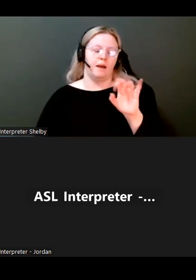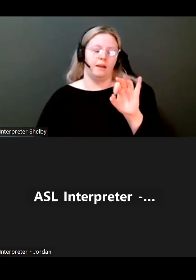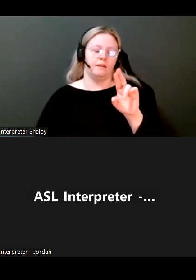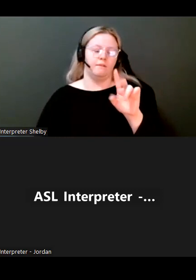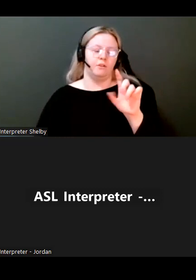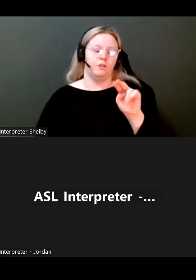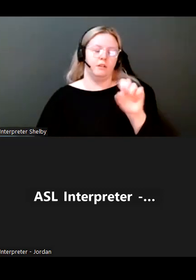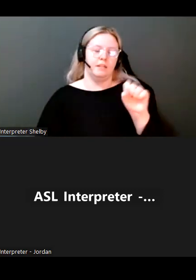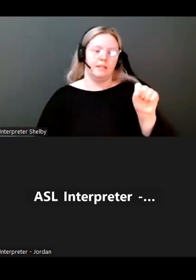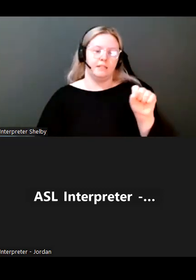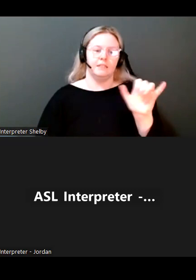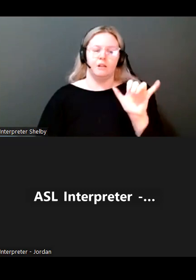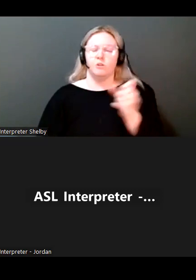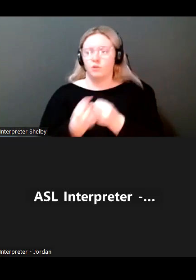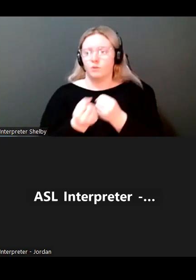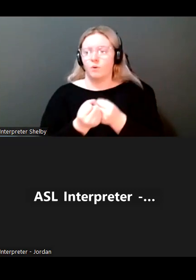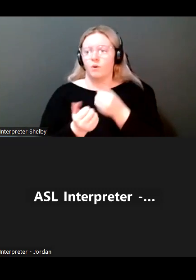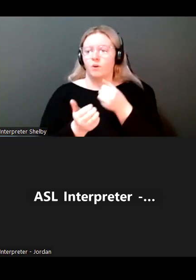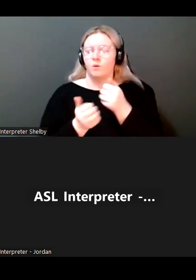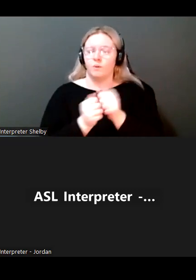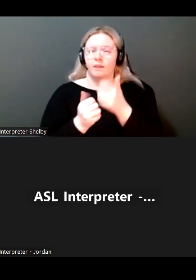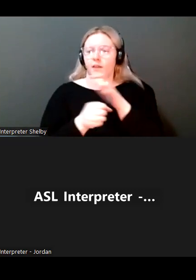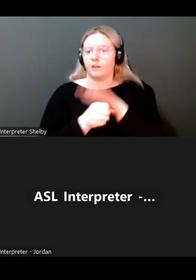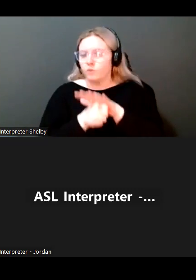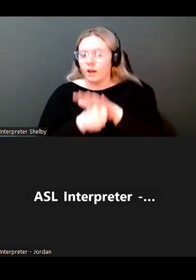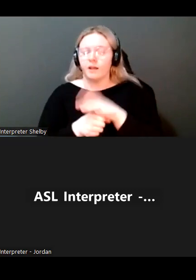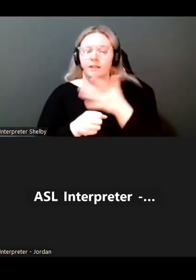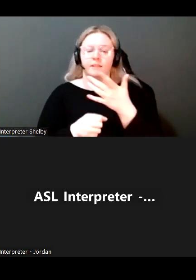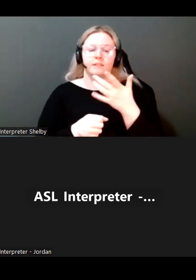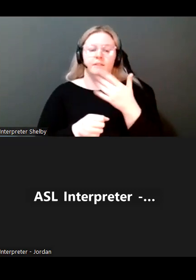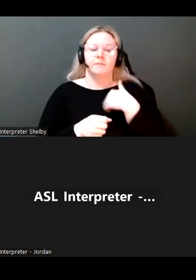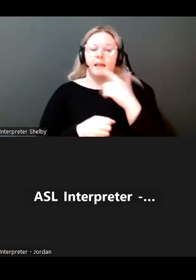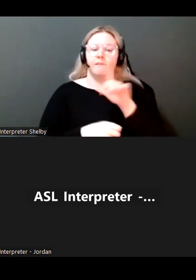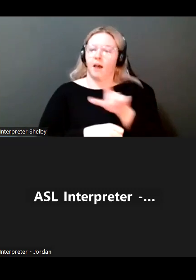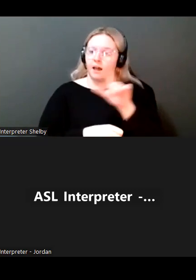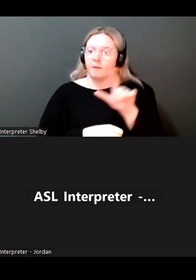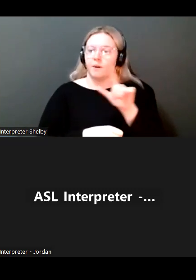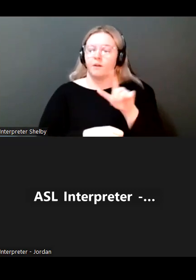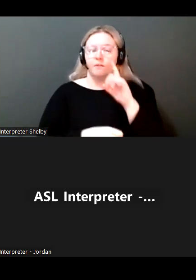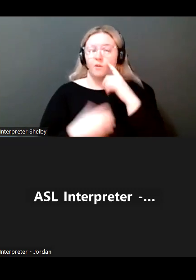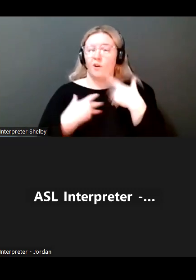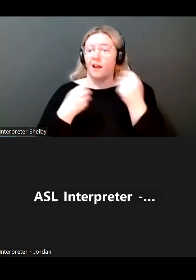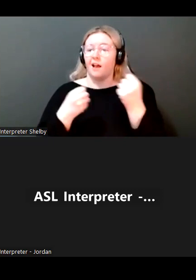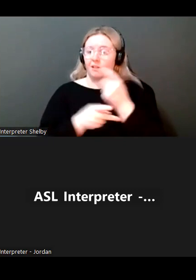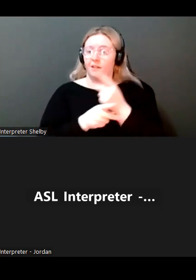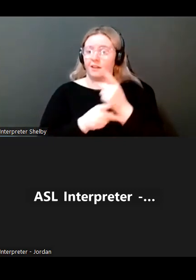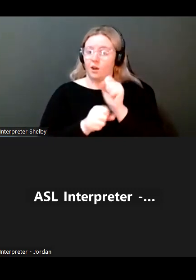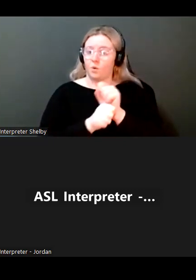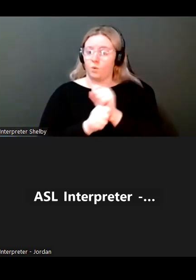finances. There's a video library. There's training for healthcare workers as well, if you work in that